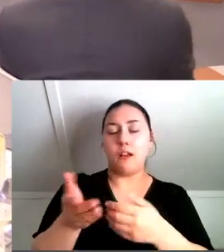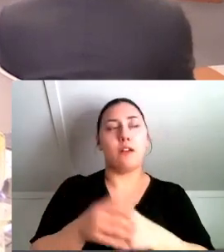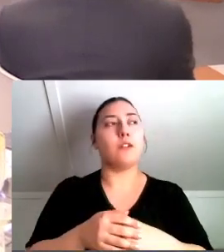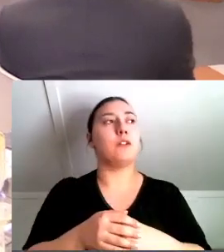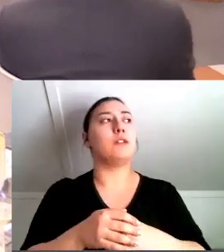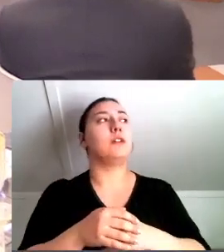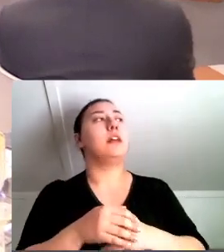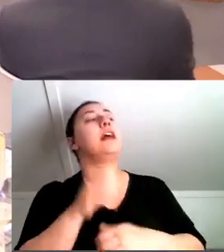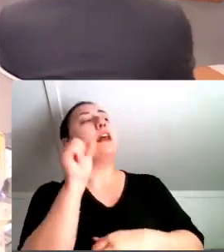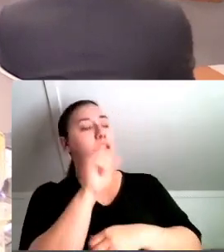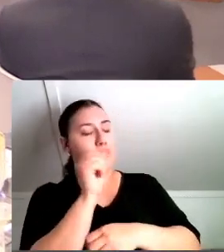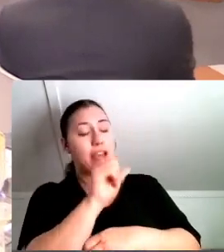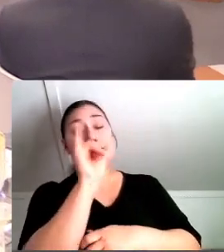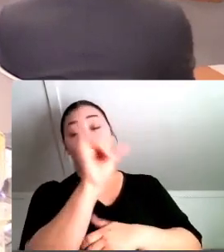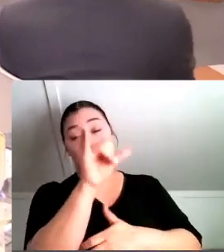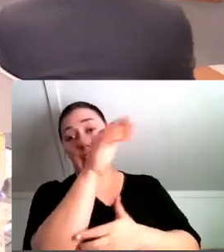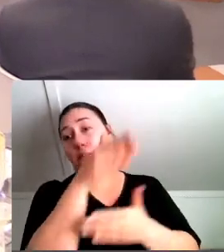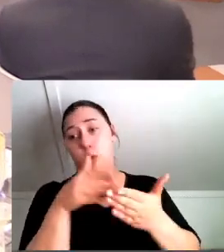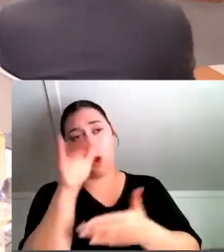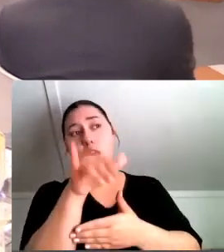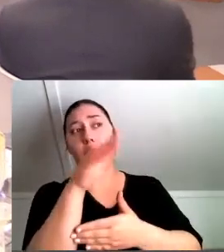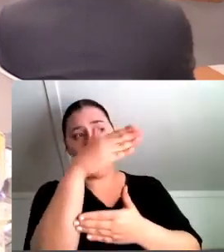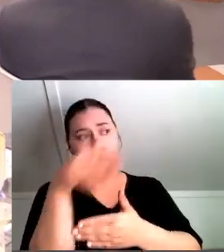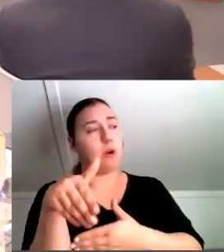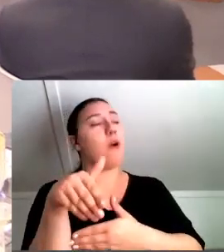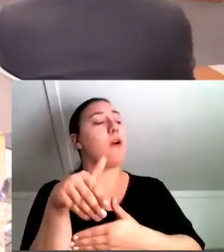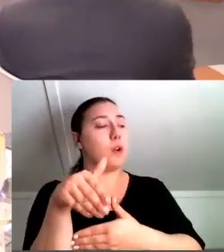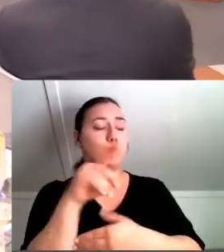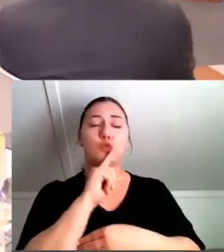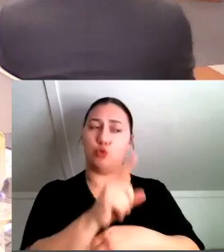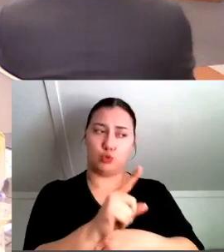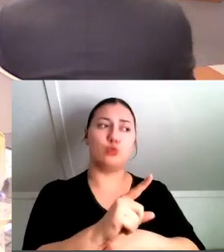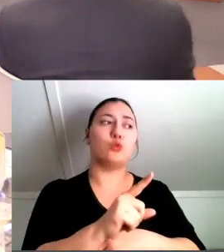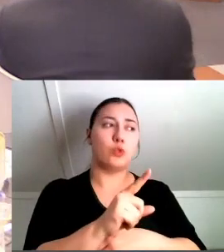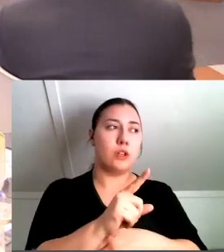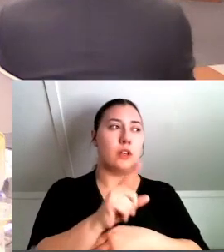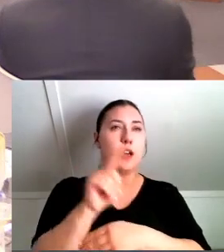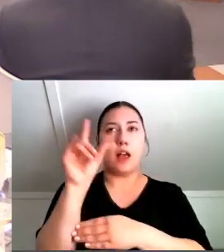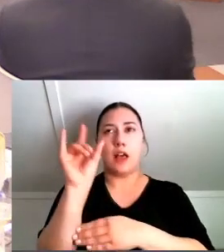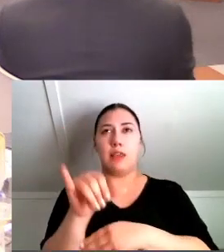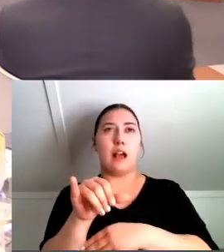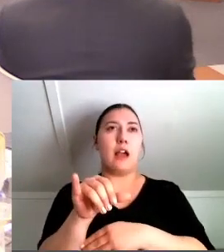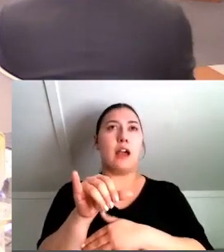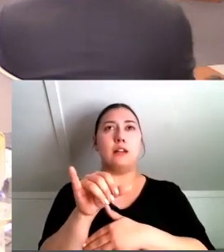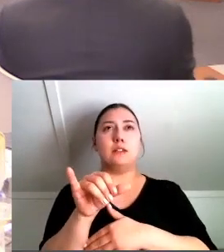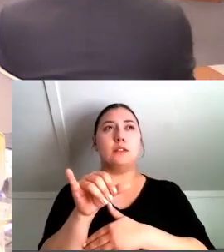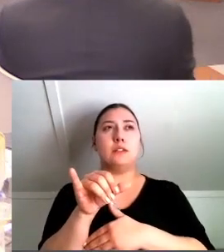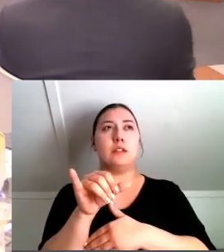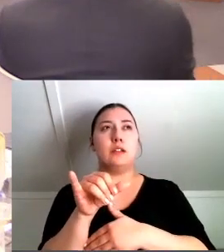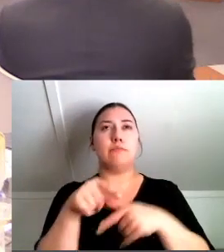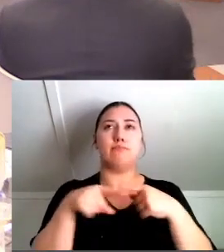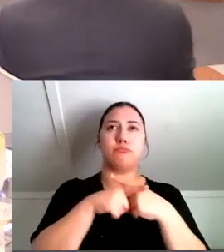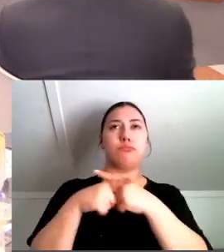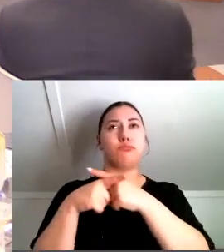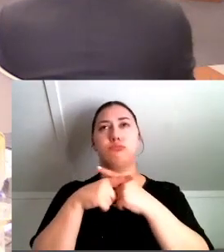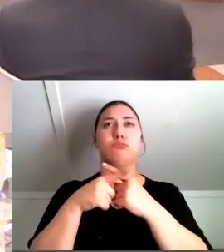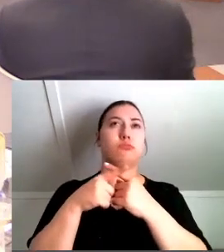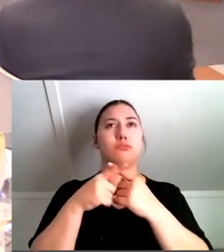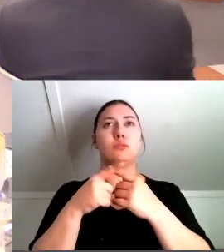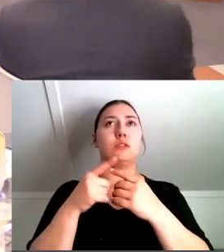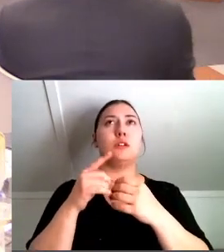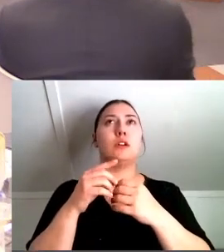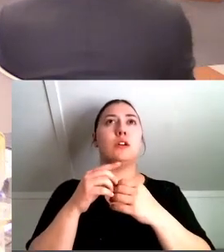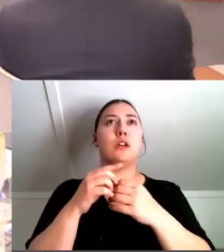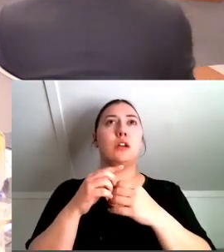is definitely true. I think the triangulation of it has to do with making